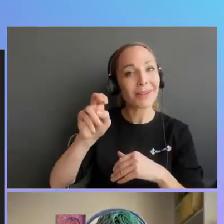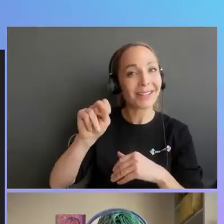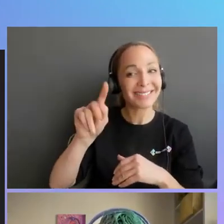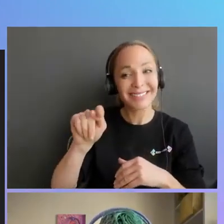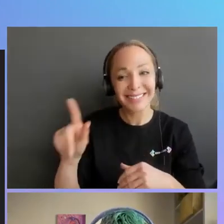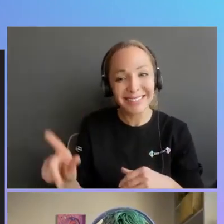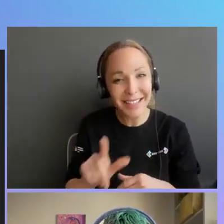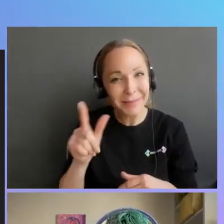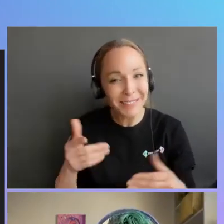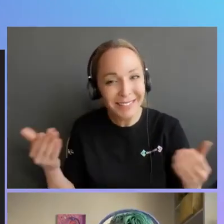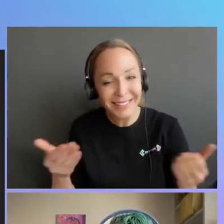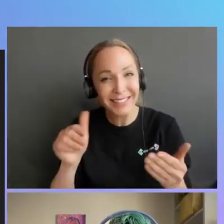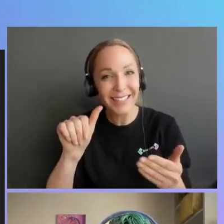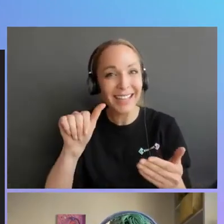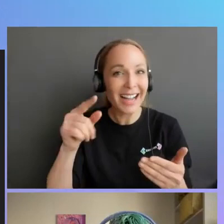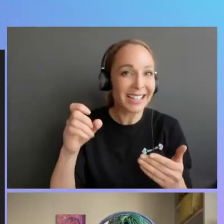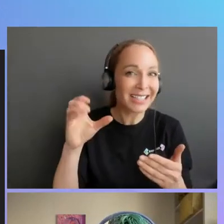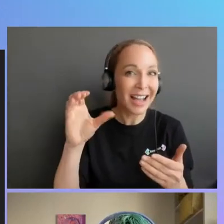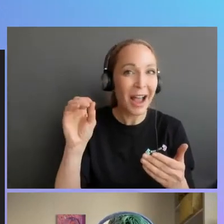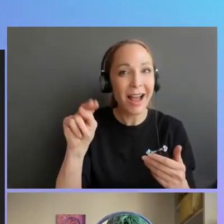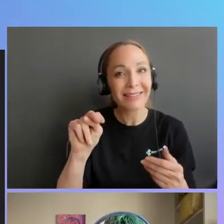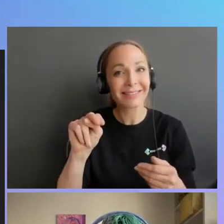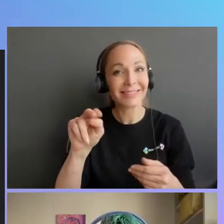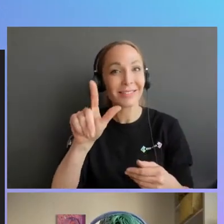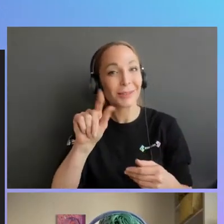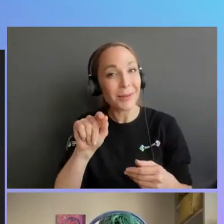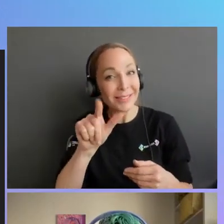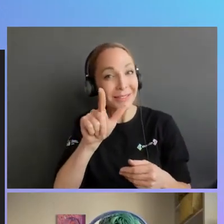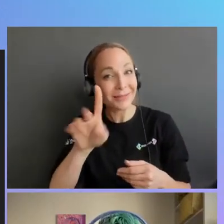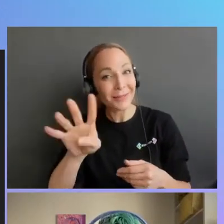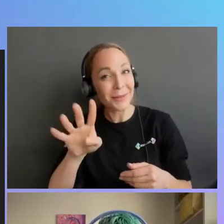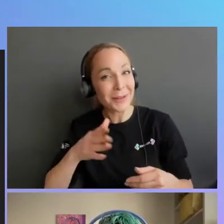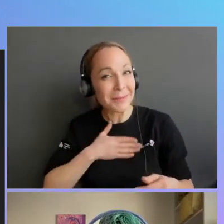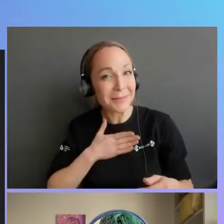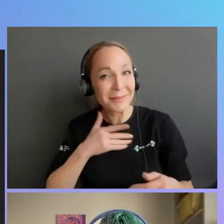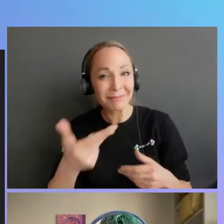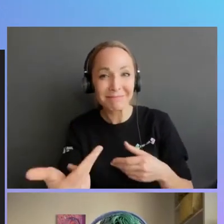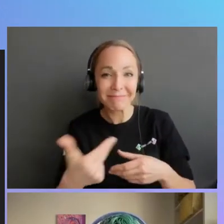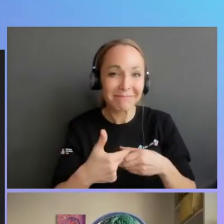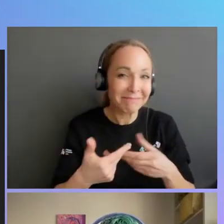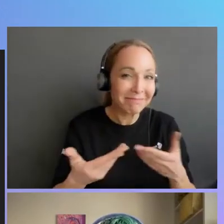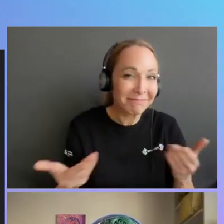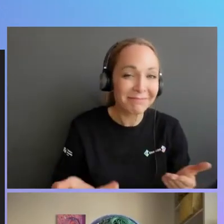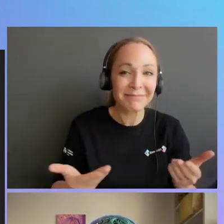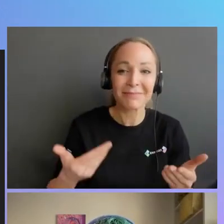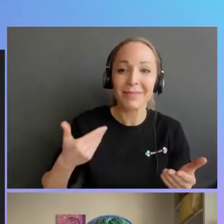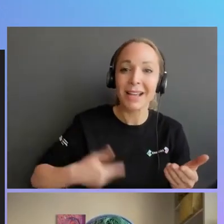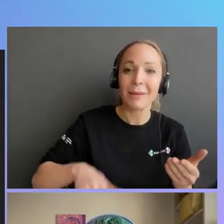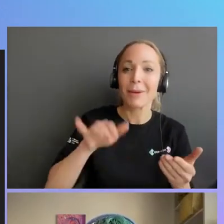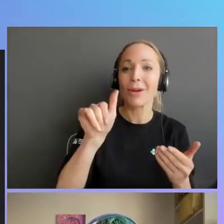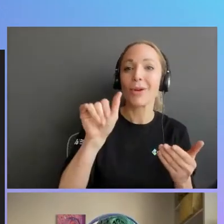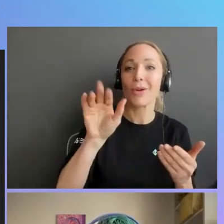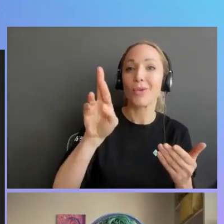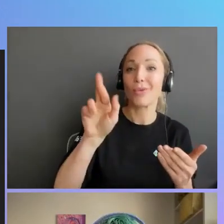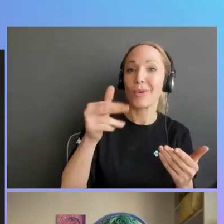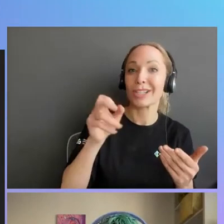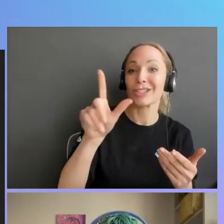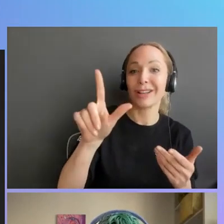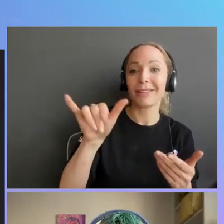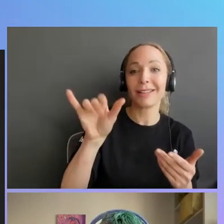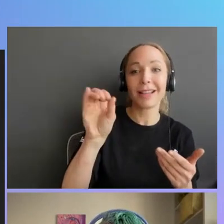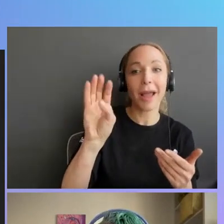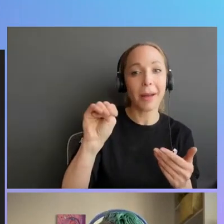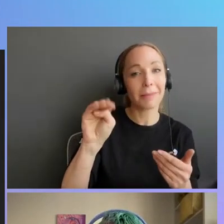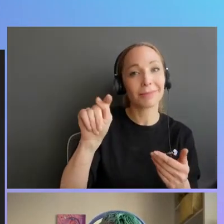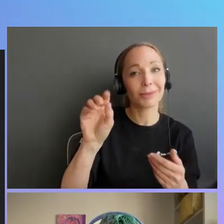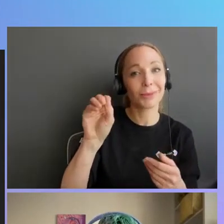we're excited to have you. First of all, let me introduce myself. I'm Rachel Yamtube. I am a developer advocate